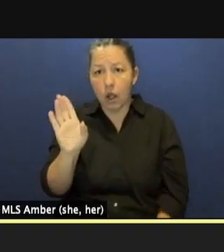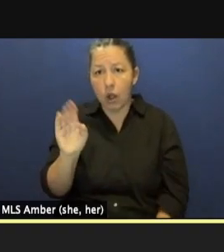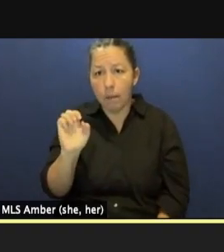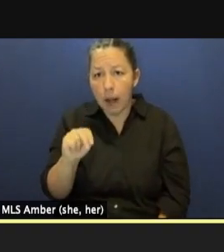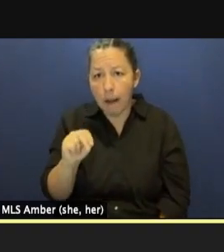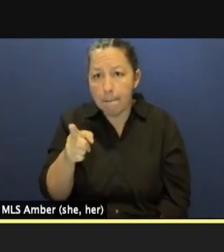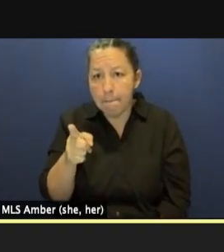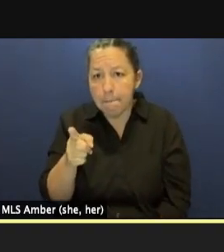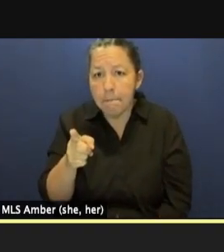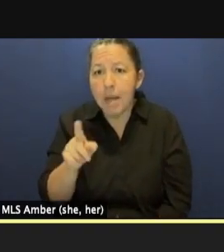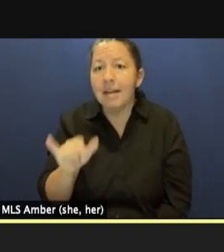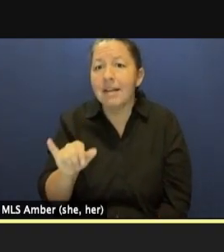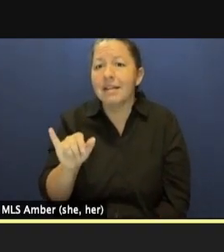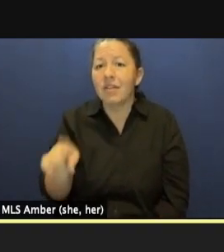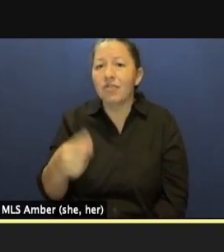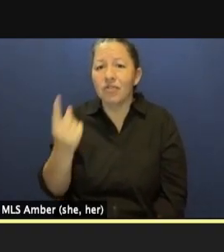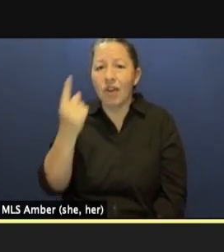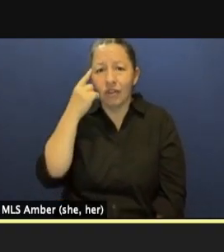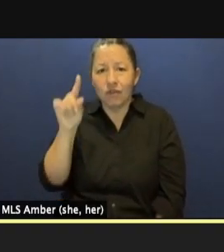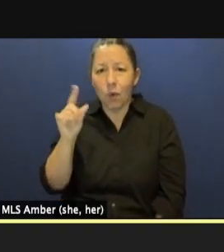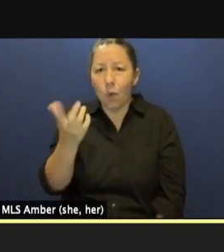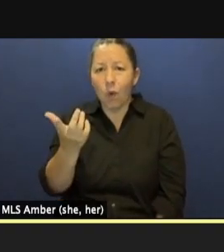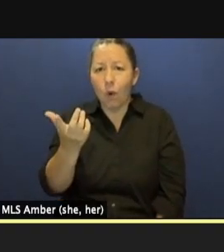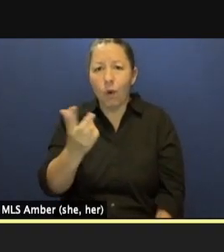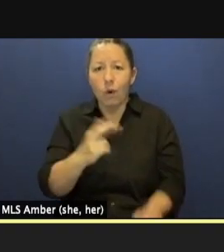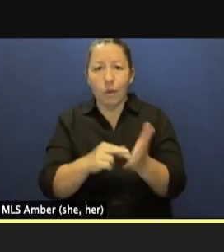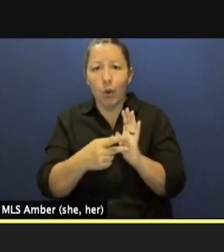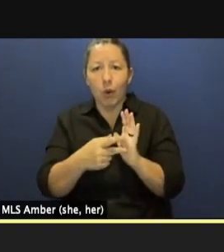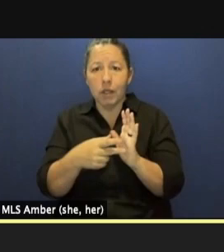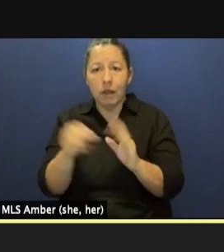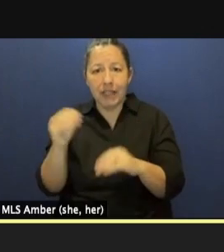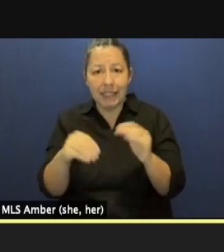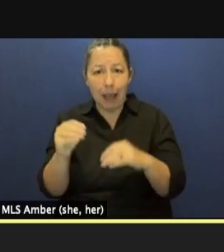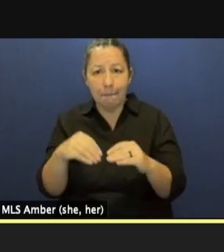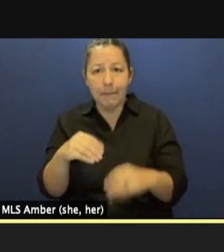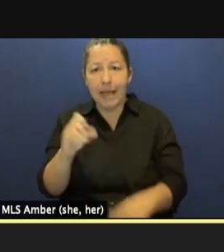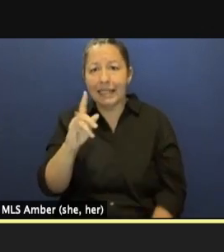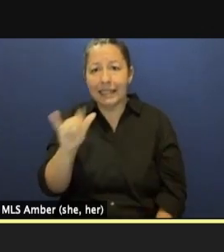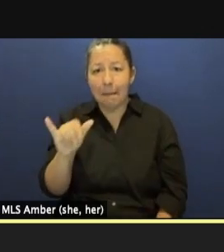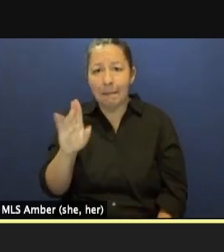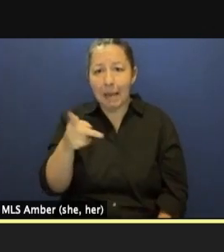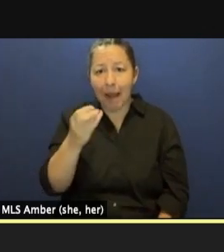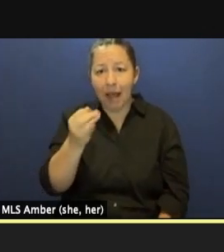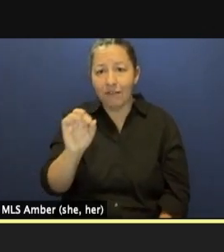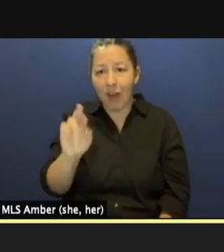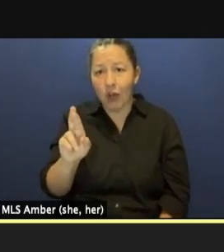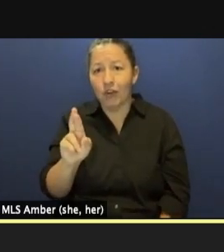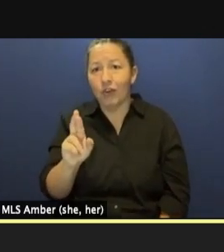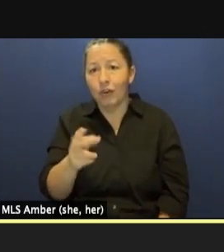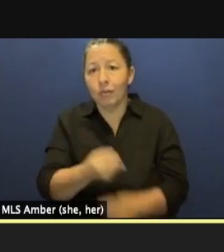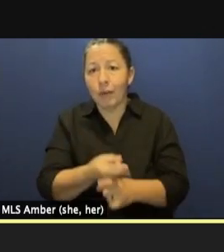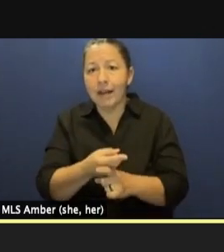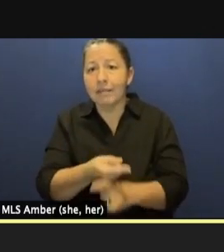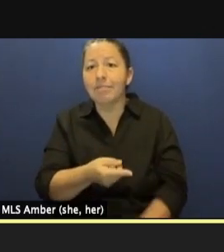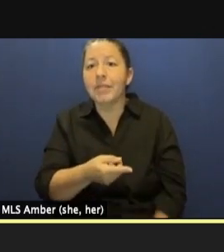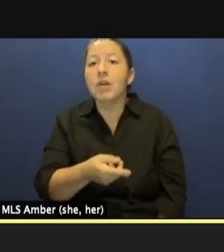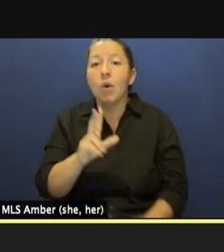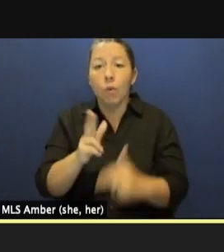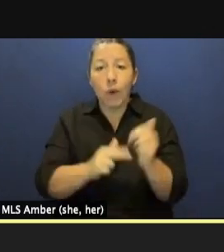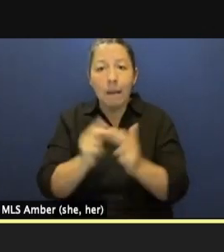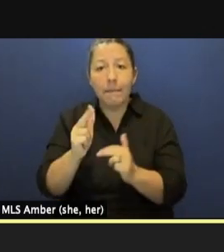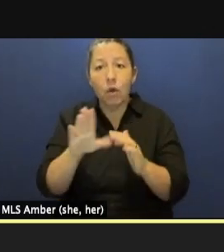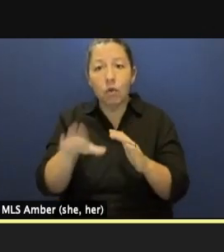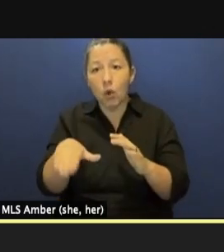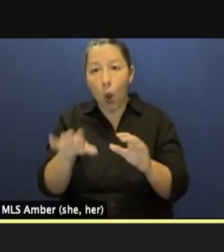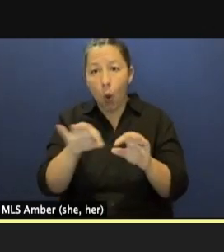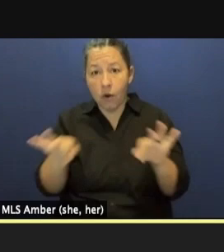just for this purpose of assembly pathfinder, this of course is not flight or even EDU hardware. We've built the lower